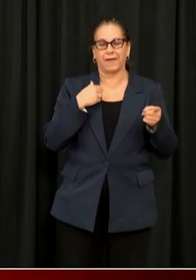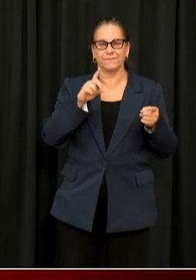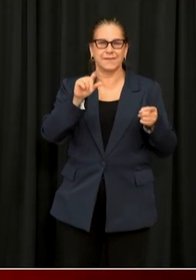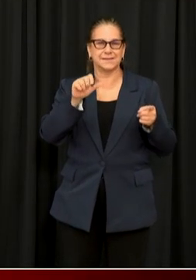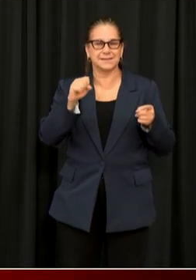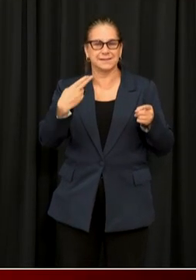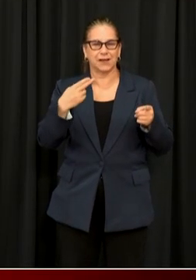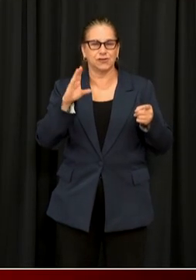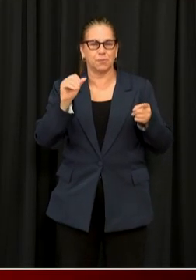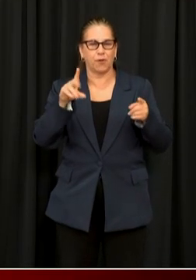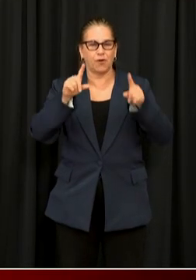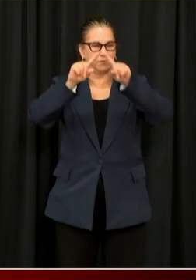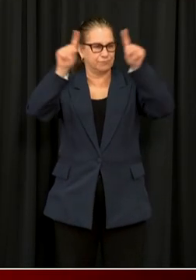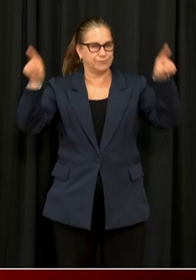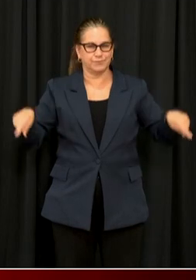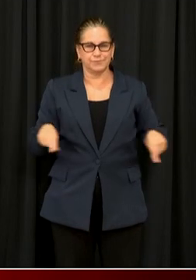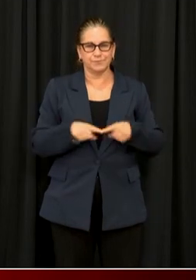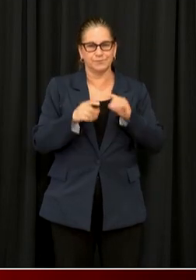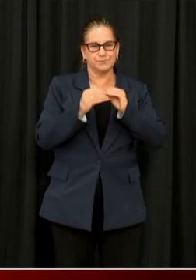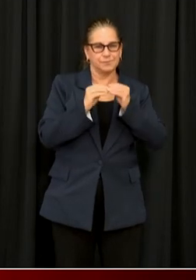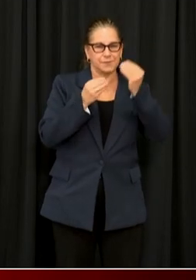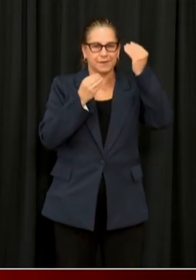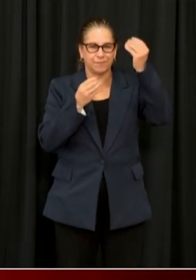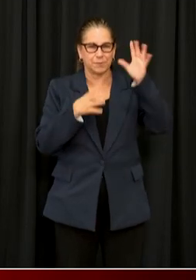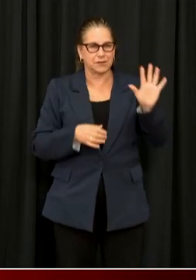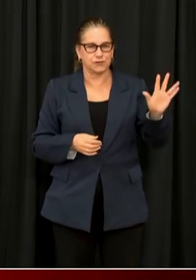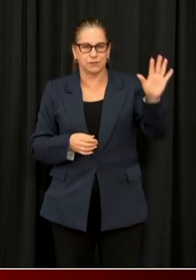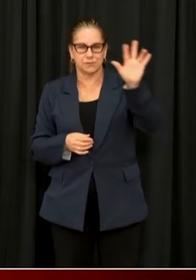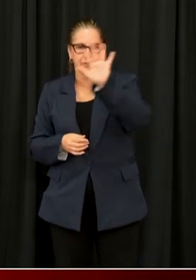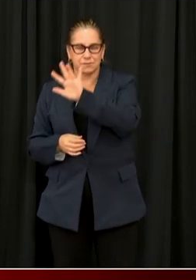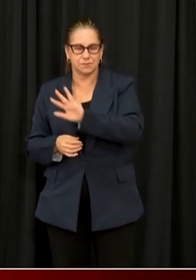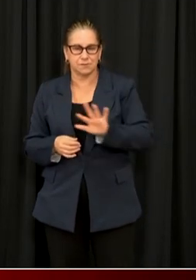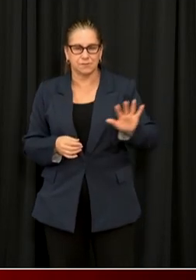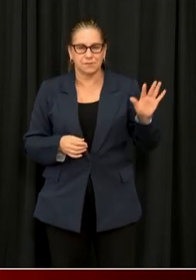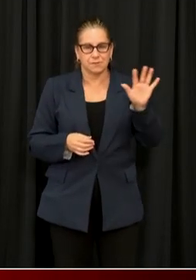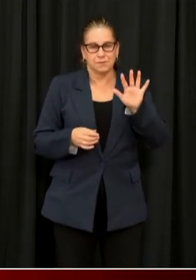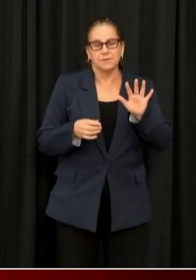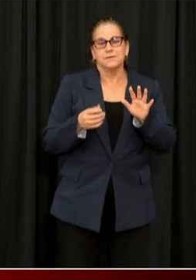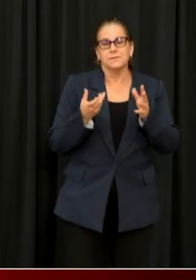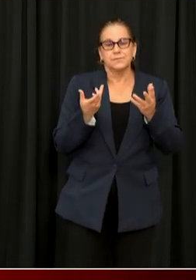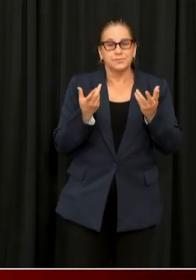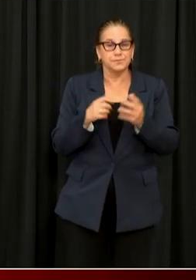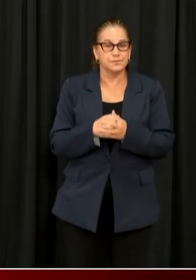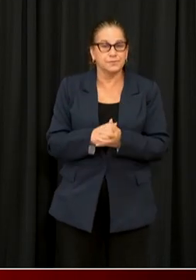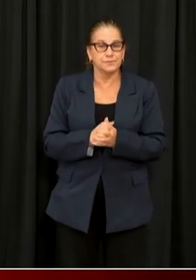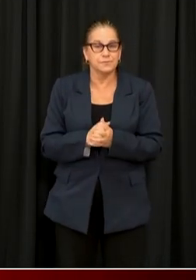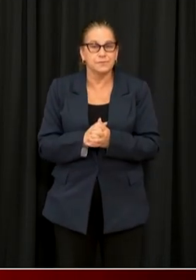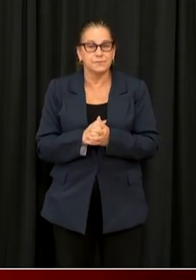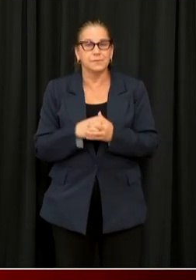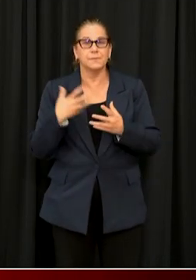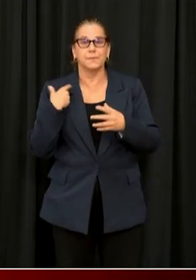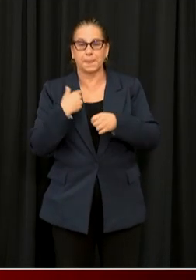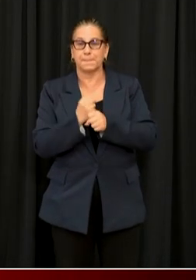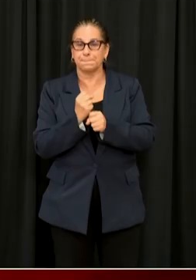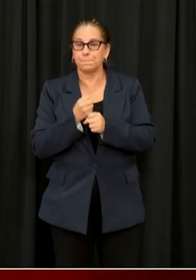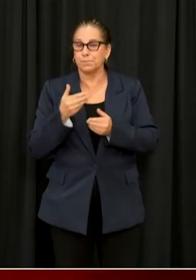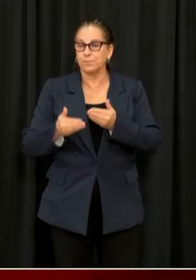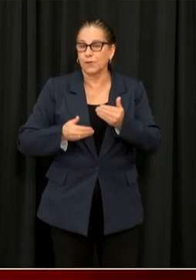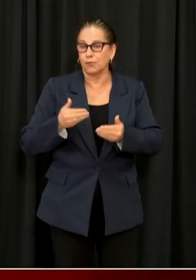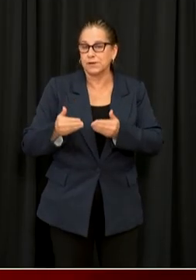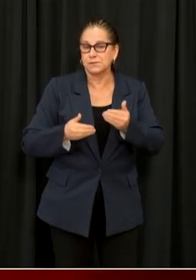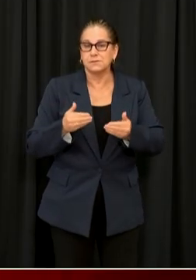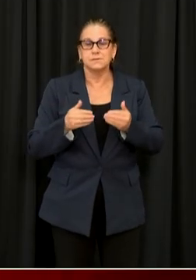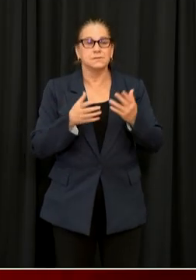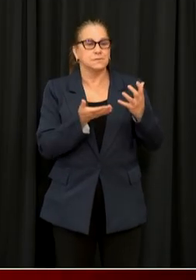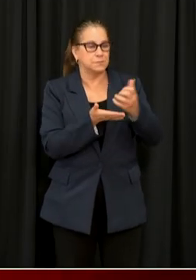coronavirus.dc.gov website under the data section that will provide progress on our data metrics